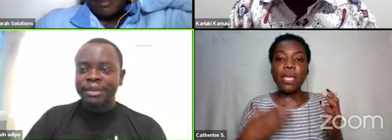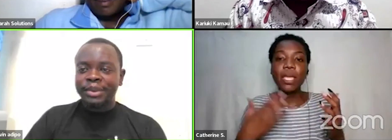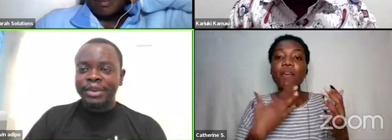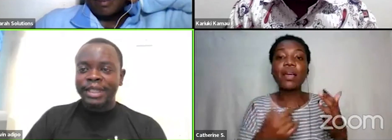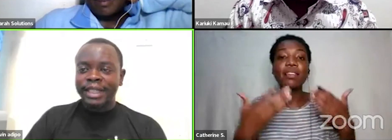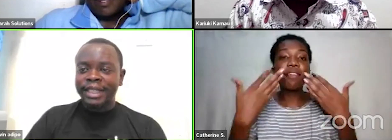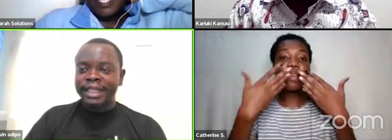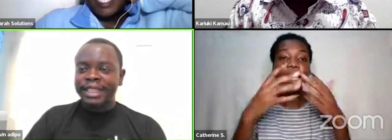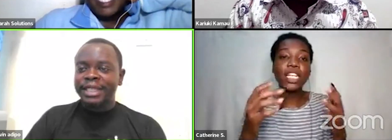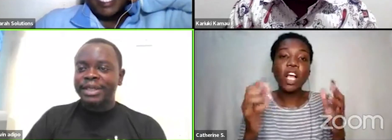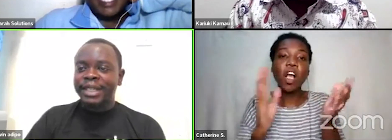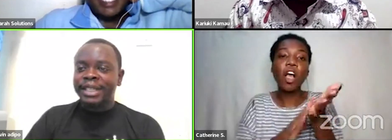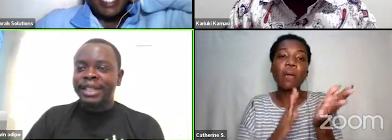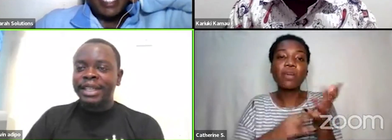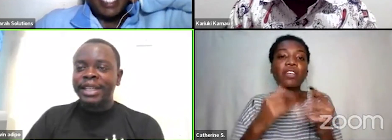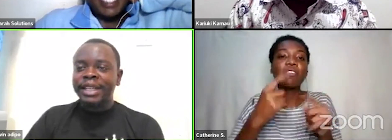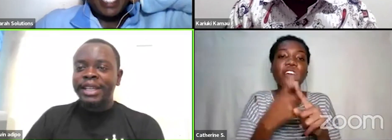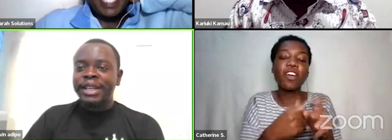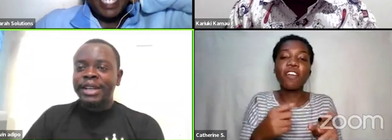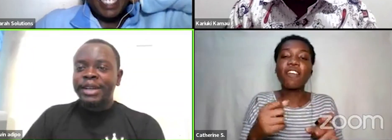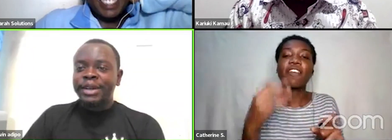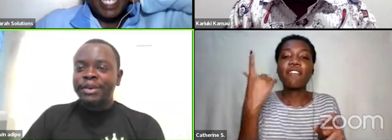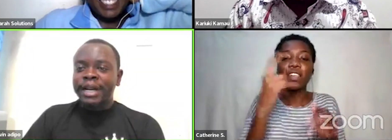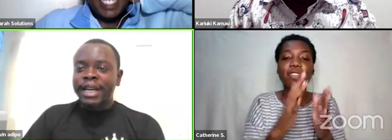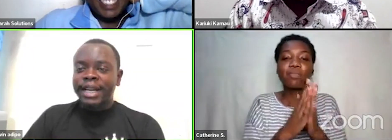from Facebook. That is what